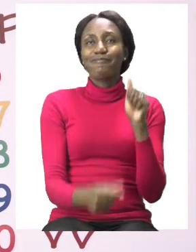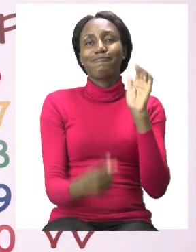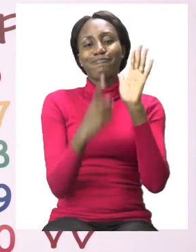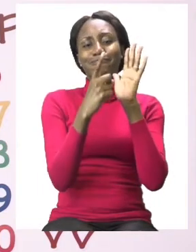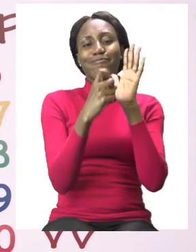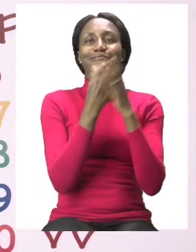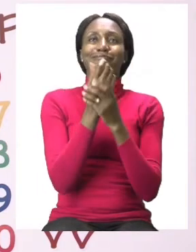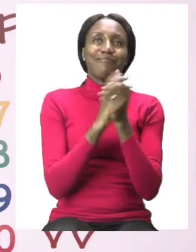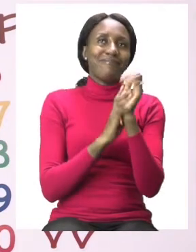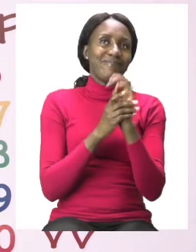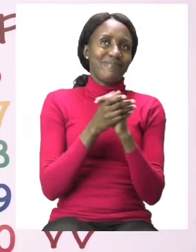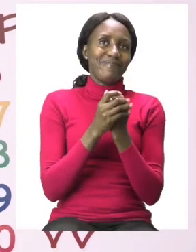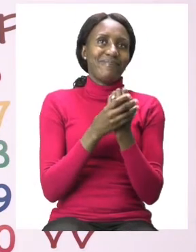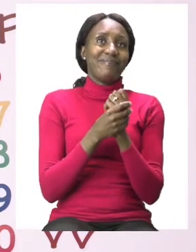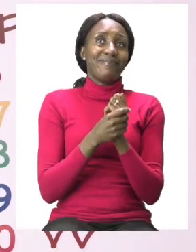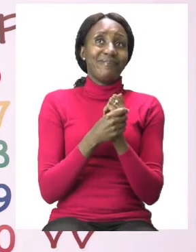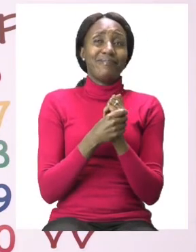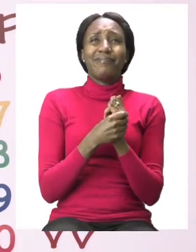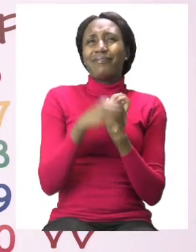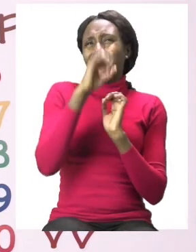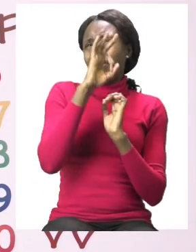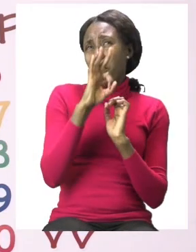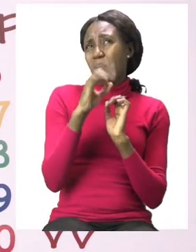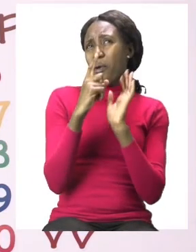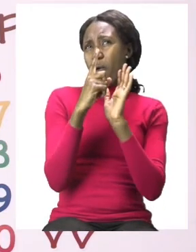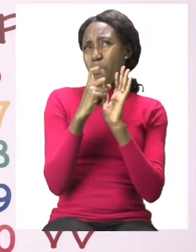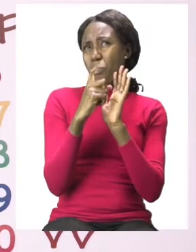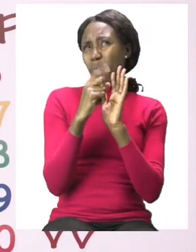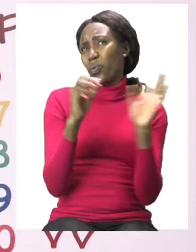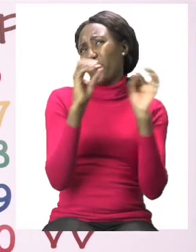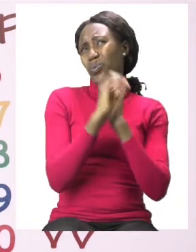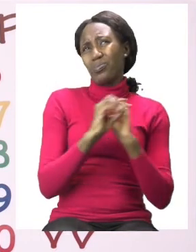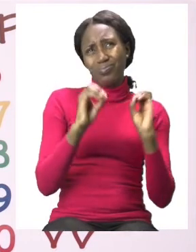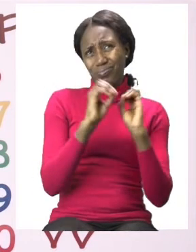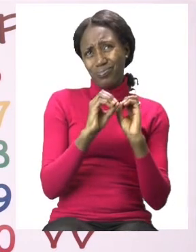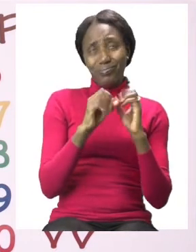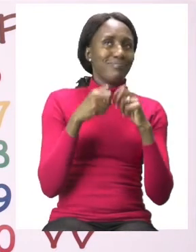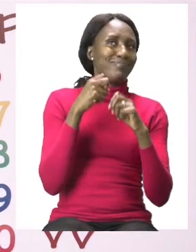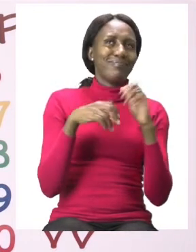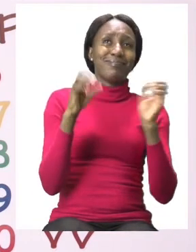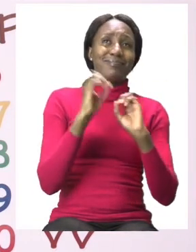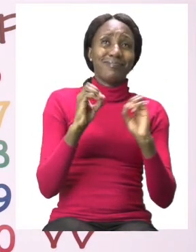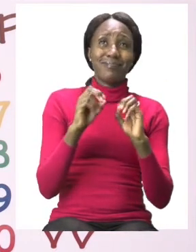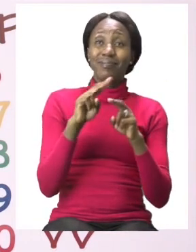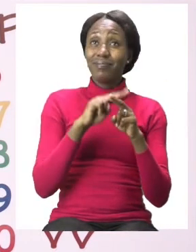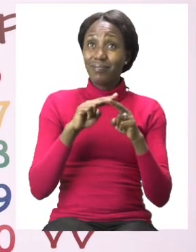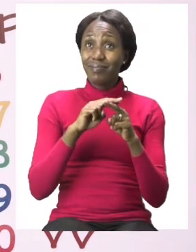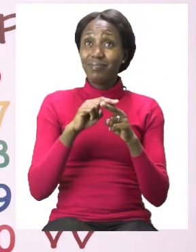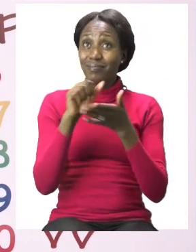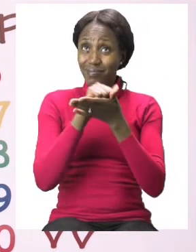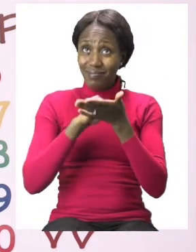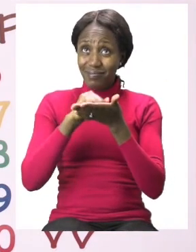to sanitize. Remember, if you don't have sanitizer, that's okay. You can use